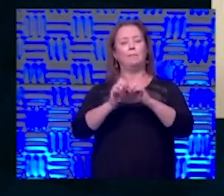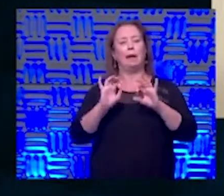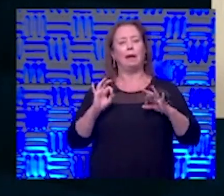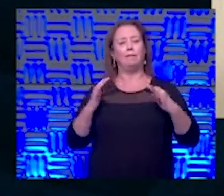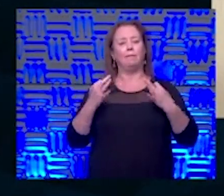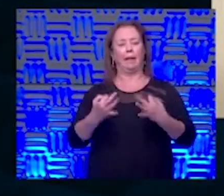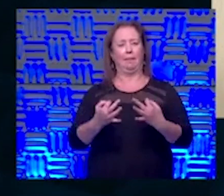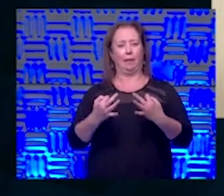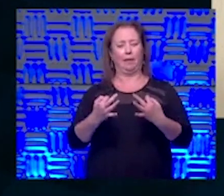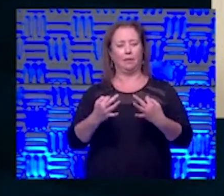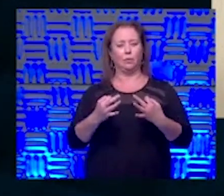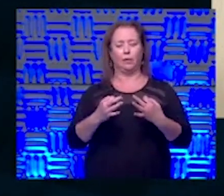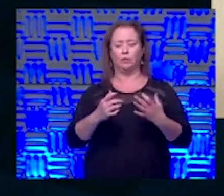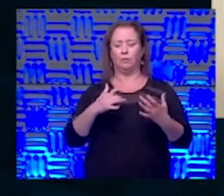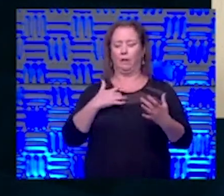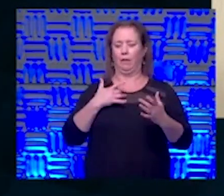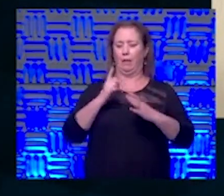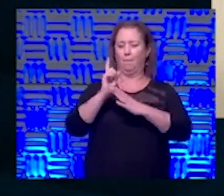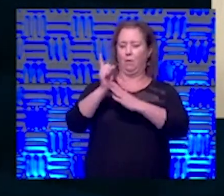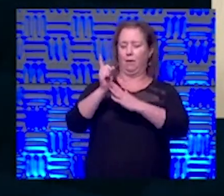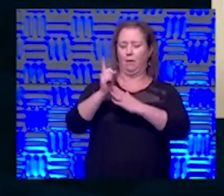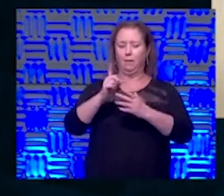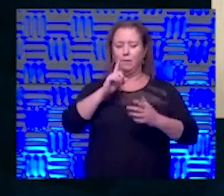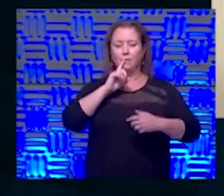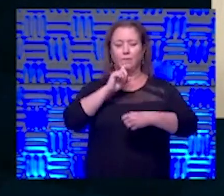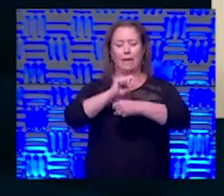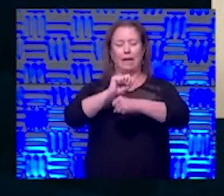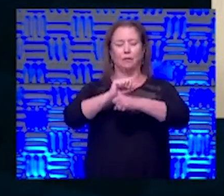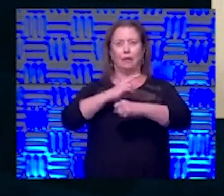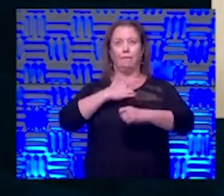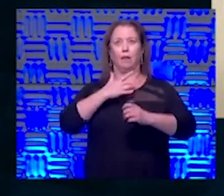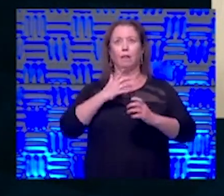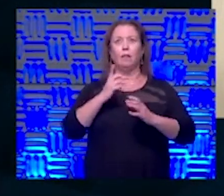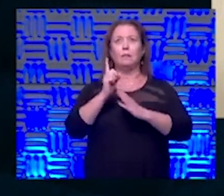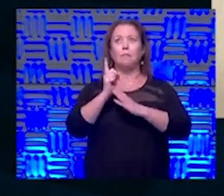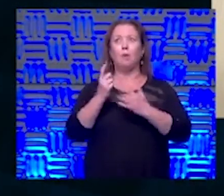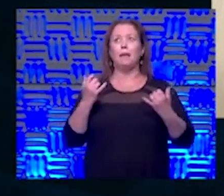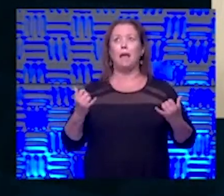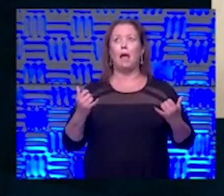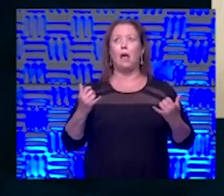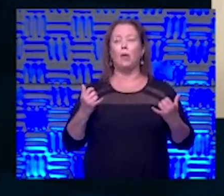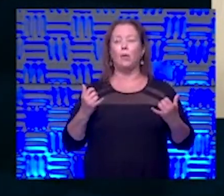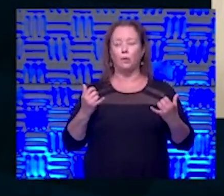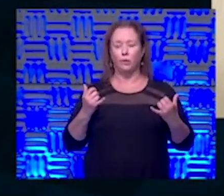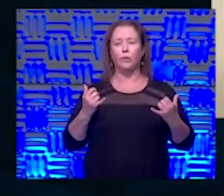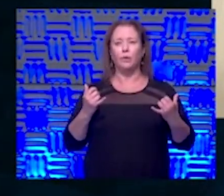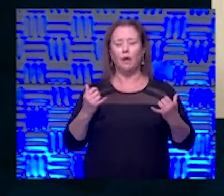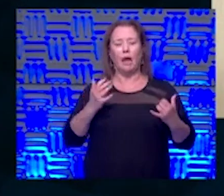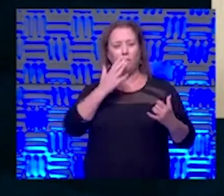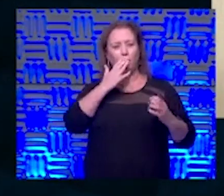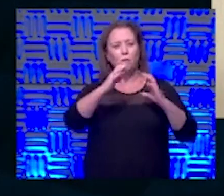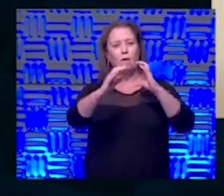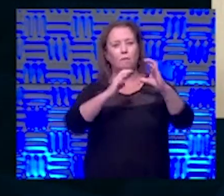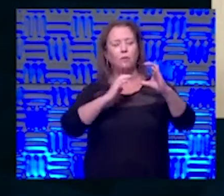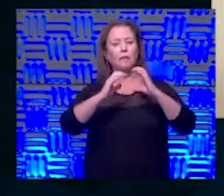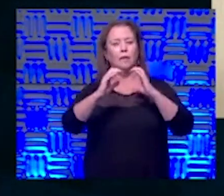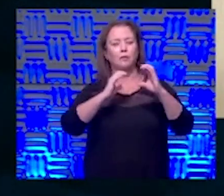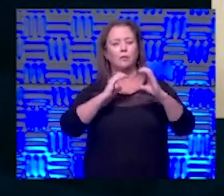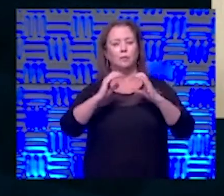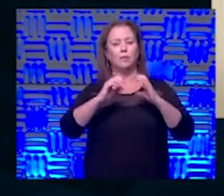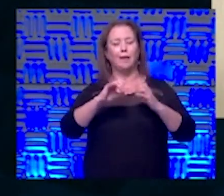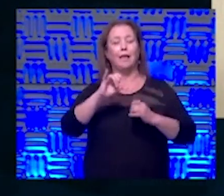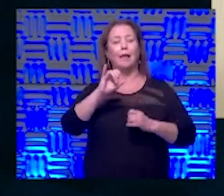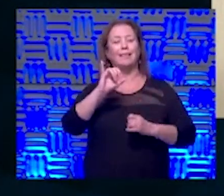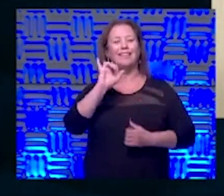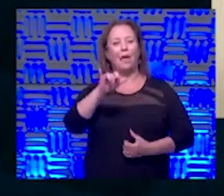we can just kind of be in the moment. And so if we can actually be in the moment, really take it in, have these really good conversations, that will